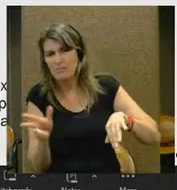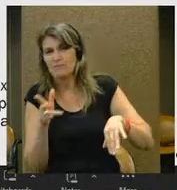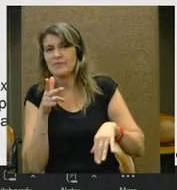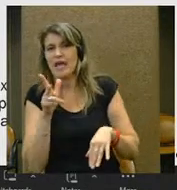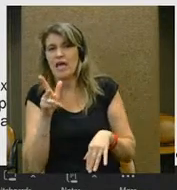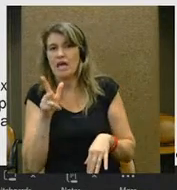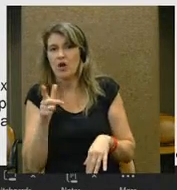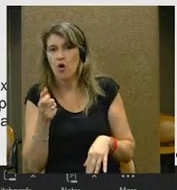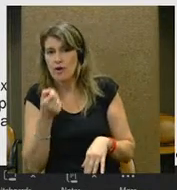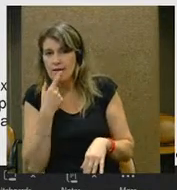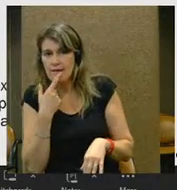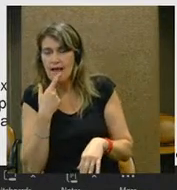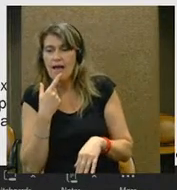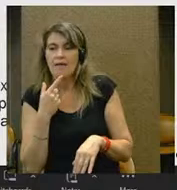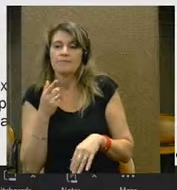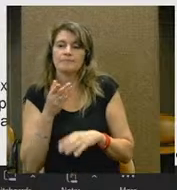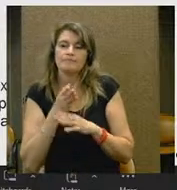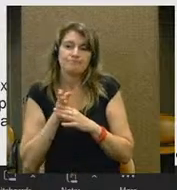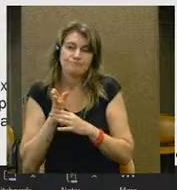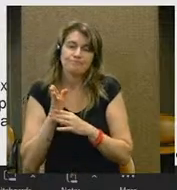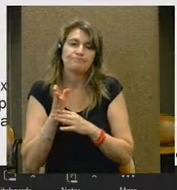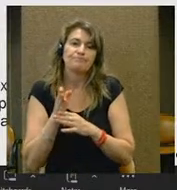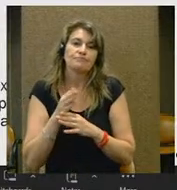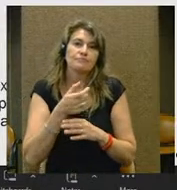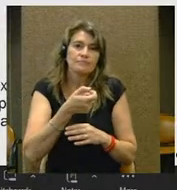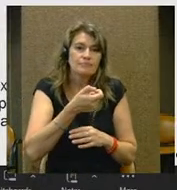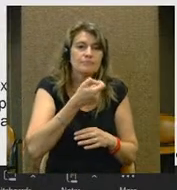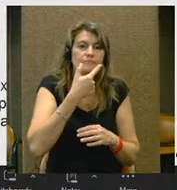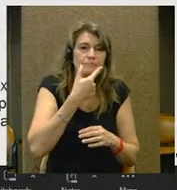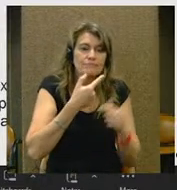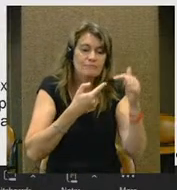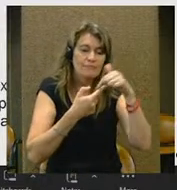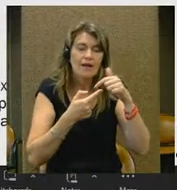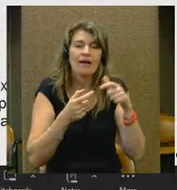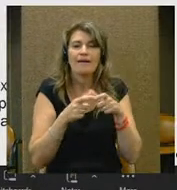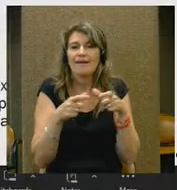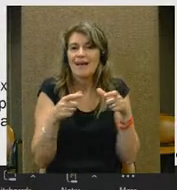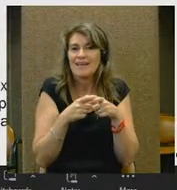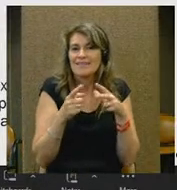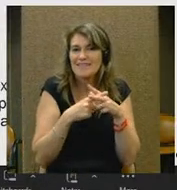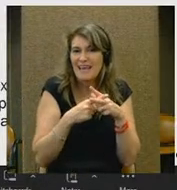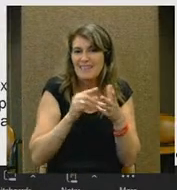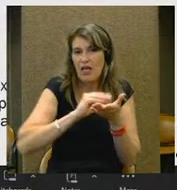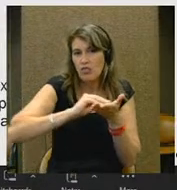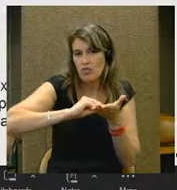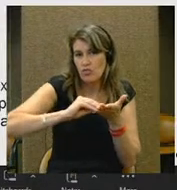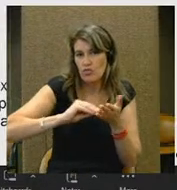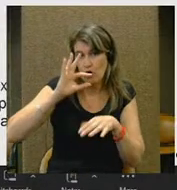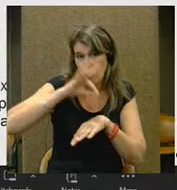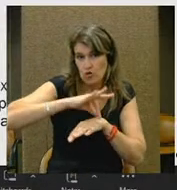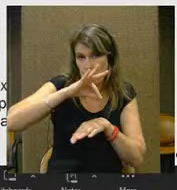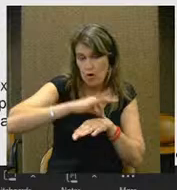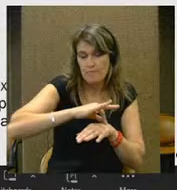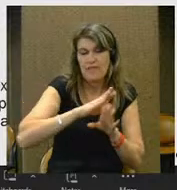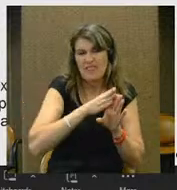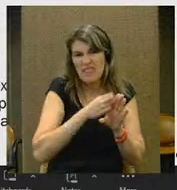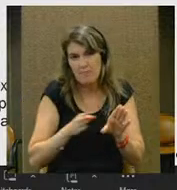diverted prescription pills toward, moving, to heroin, and then sometimes heroin that was mixed in with